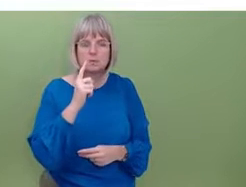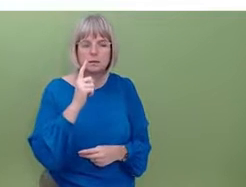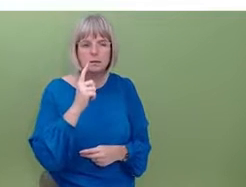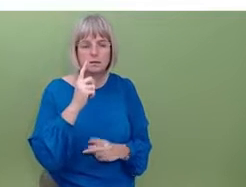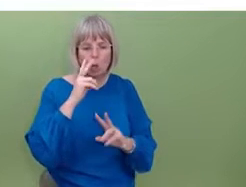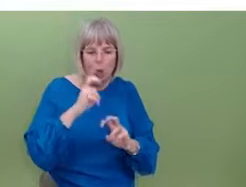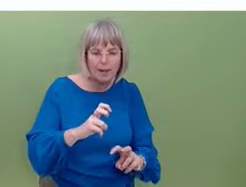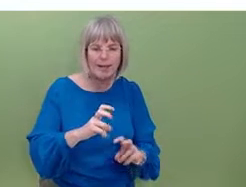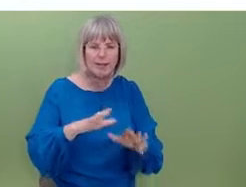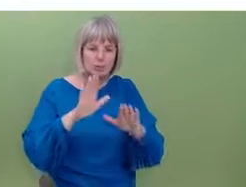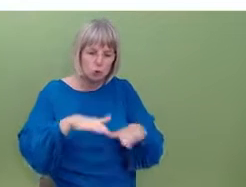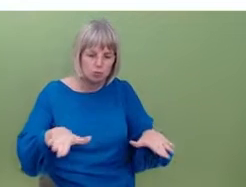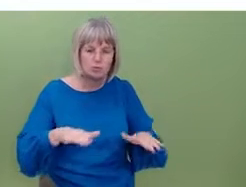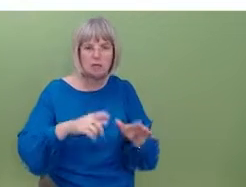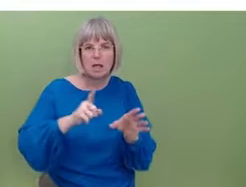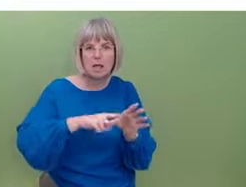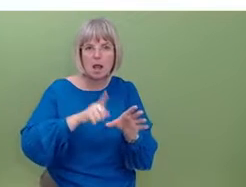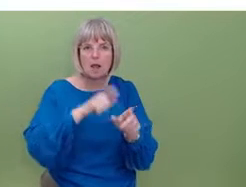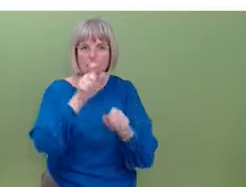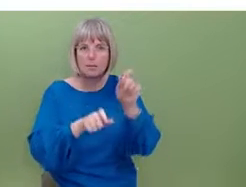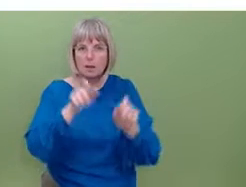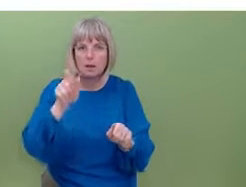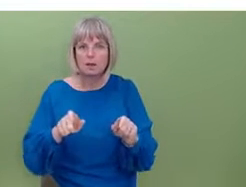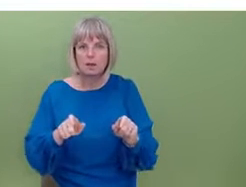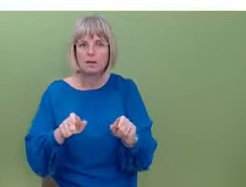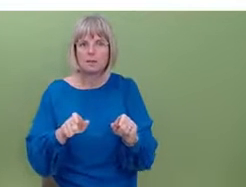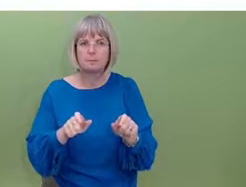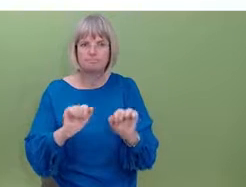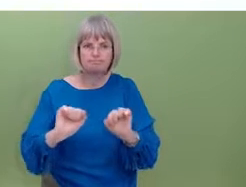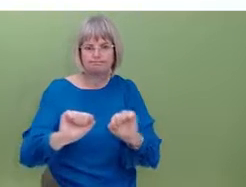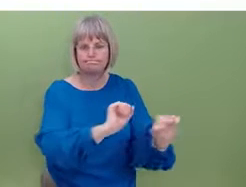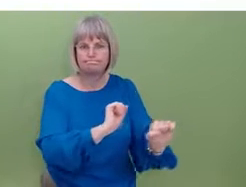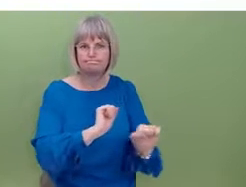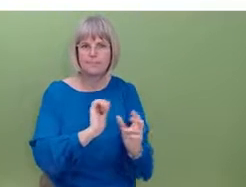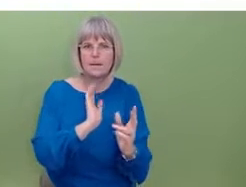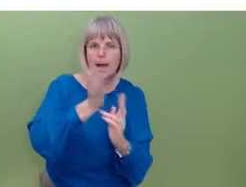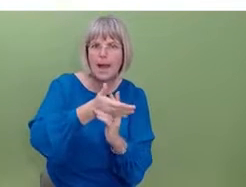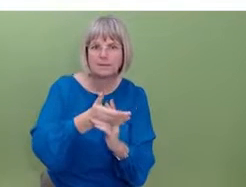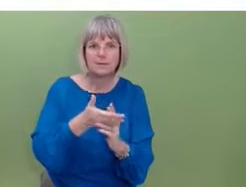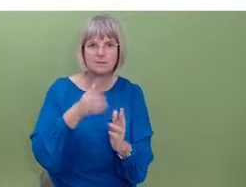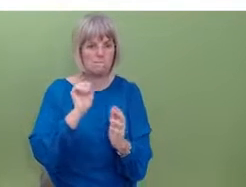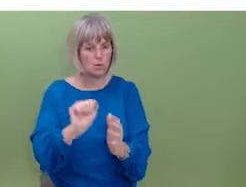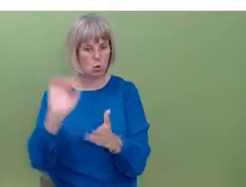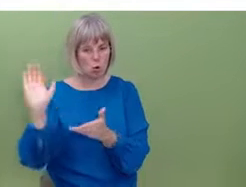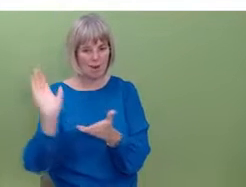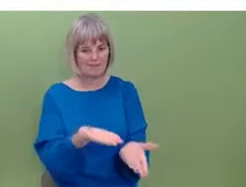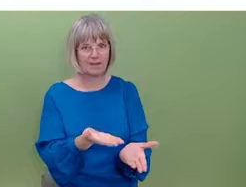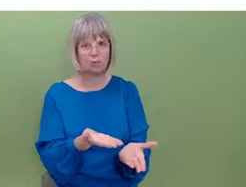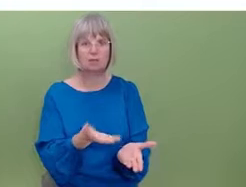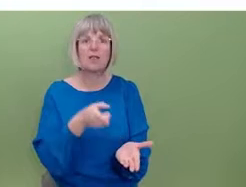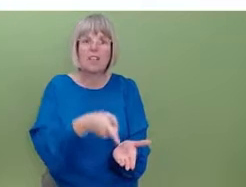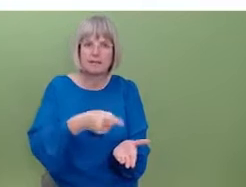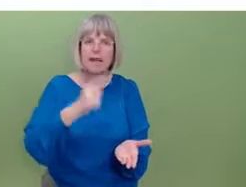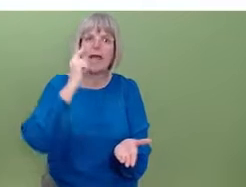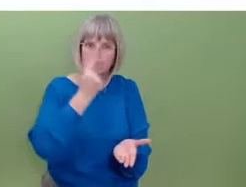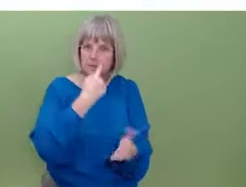children and young people having access to interventions that are evidence-based. And